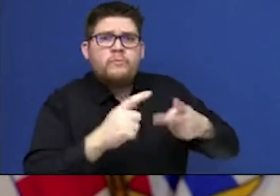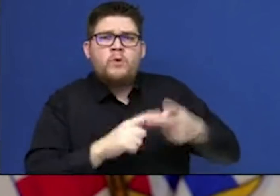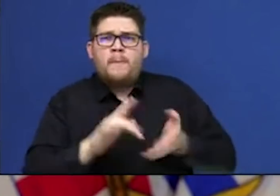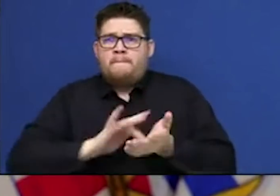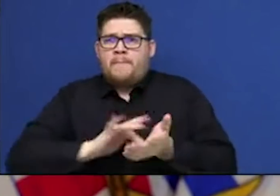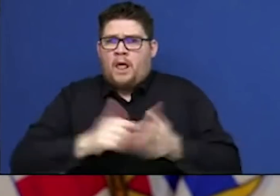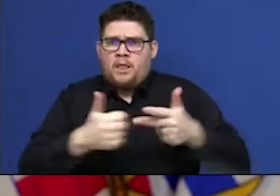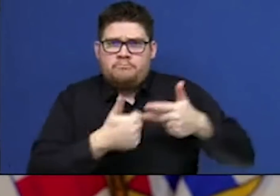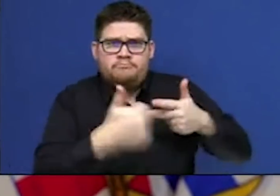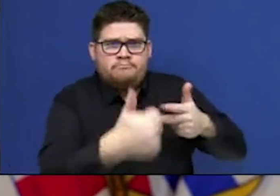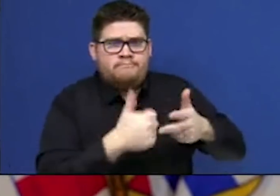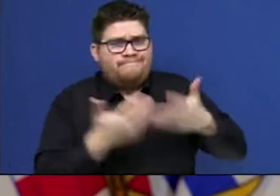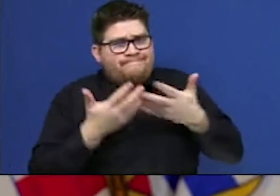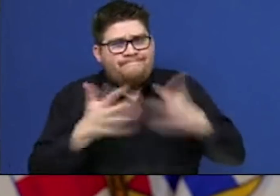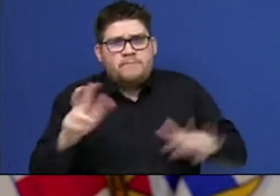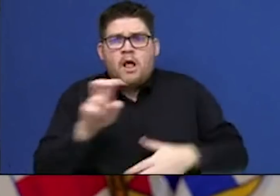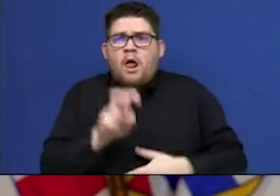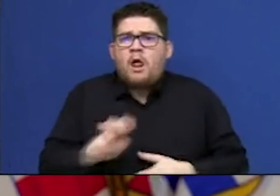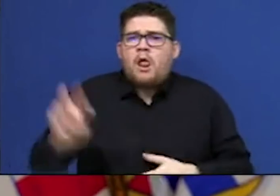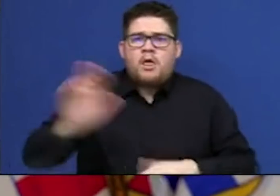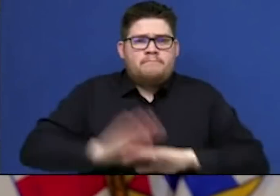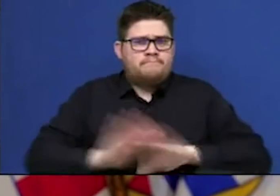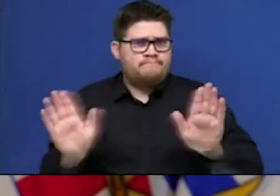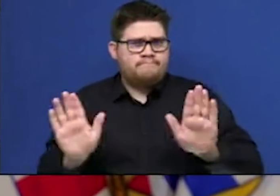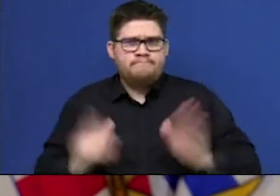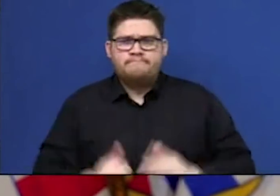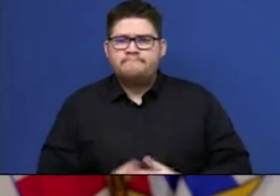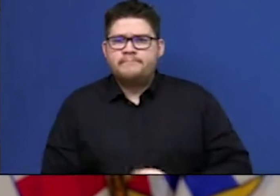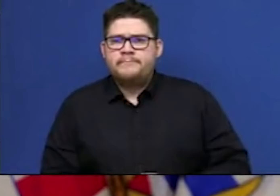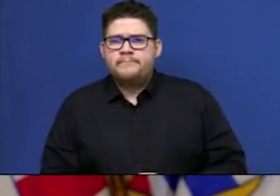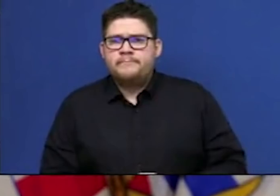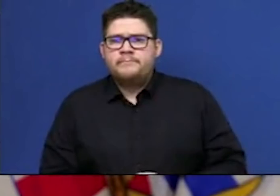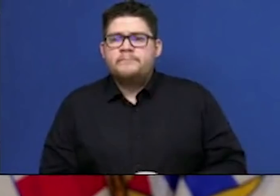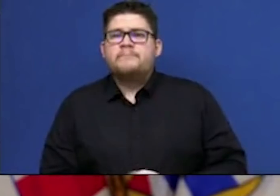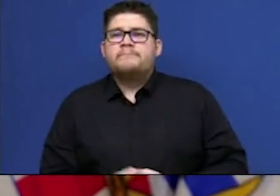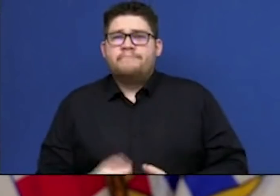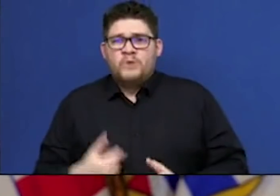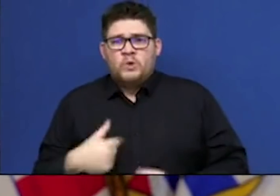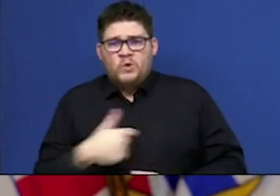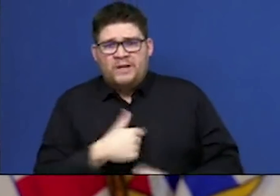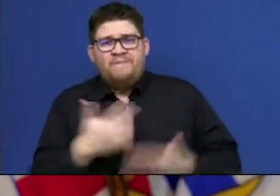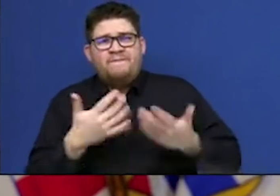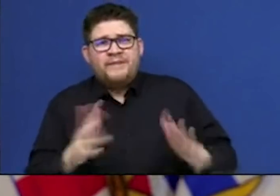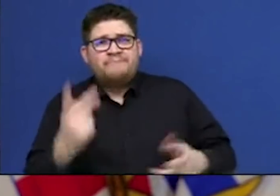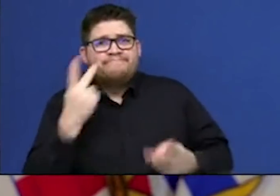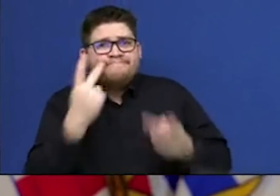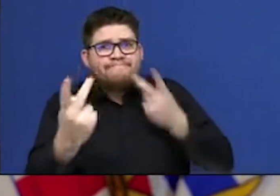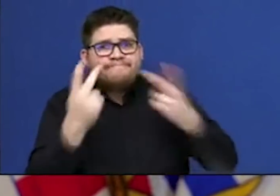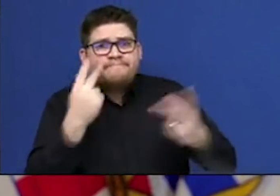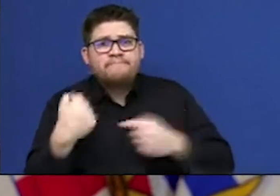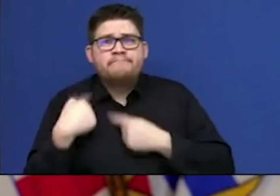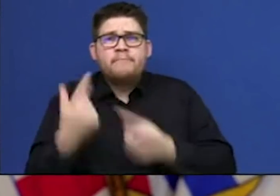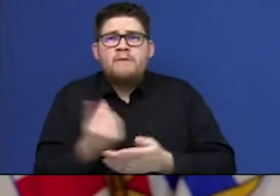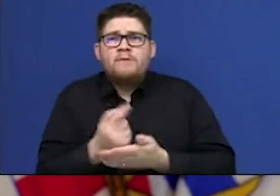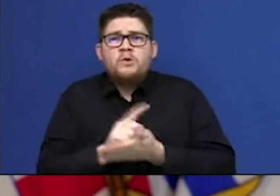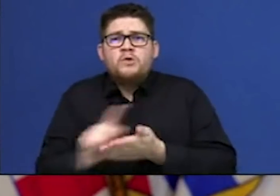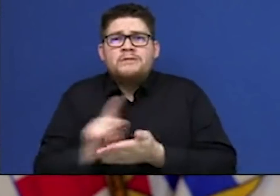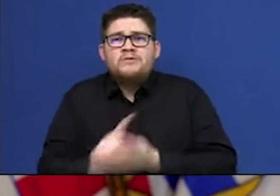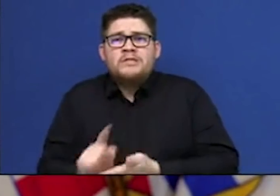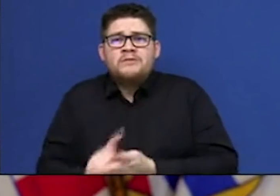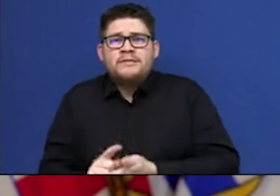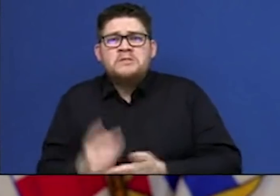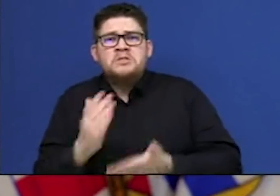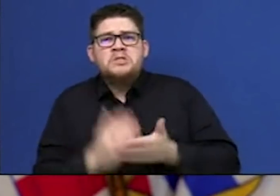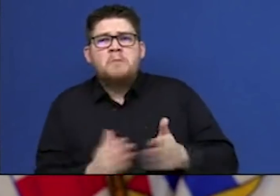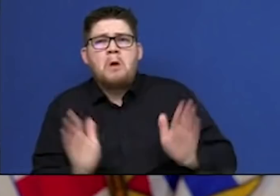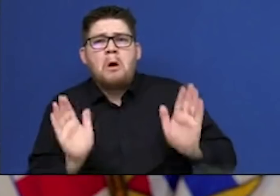know that people have taken advantage of the weather and the March break to go places with their family. And what that has meant is